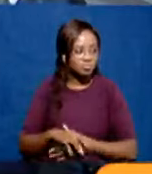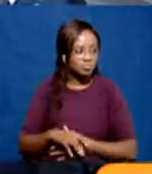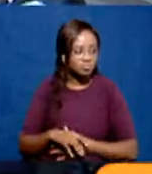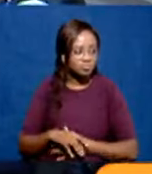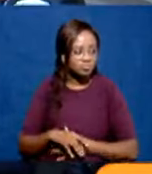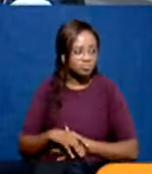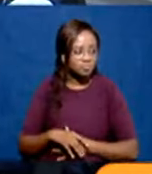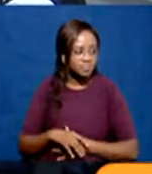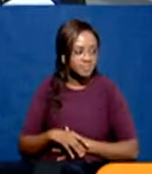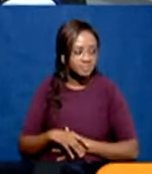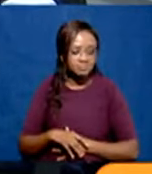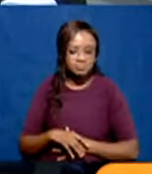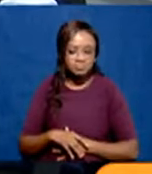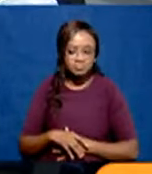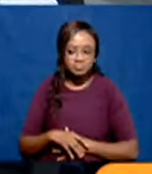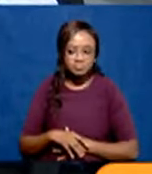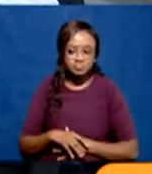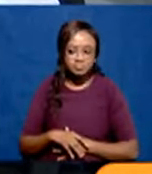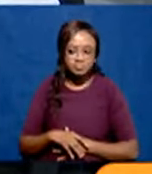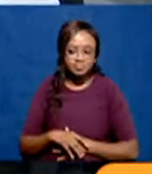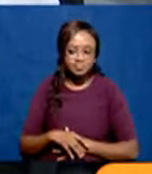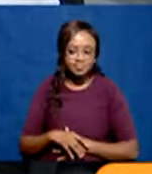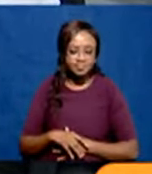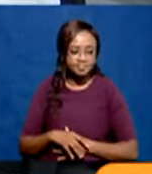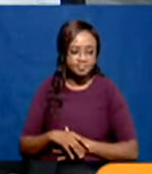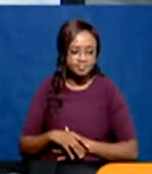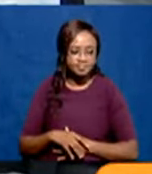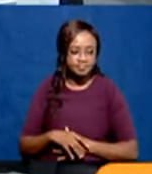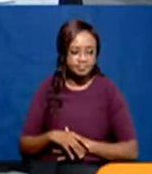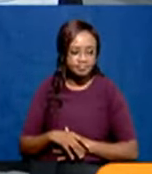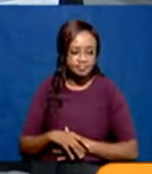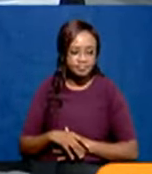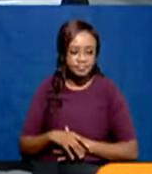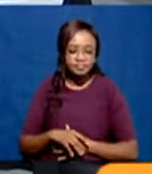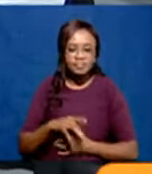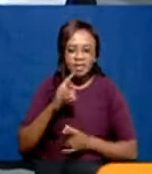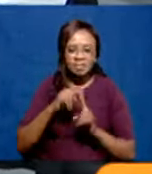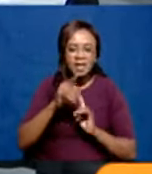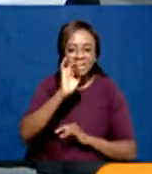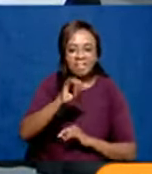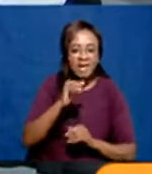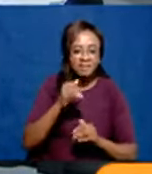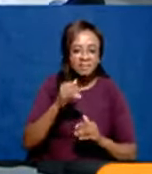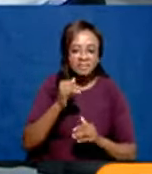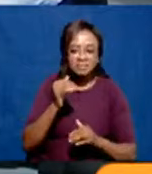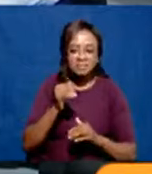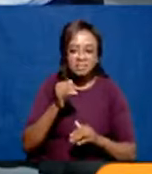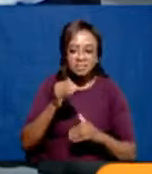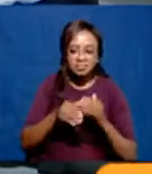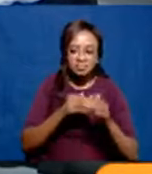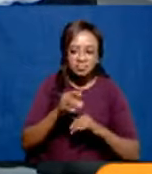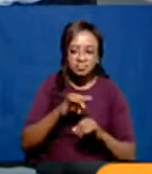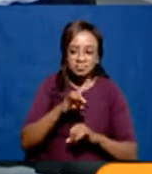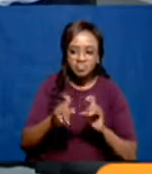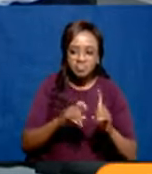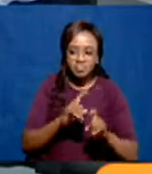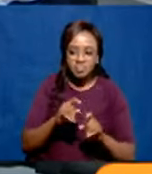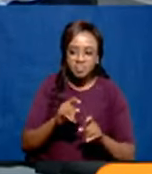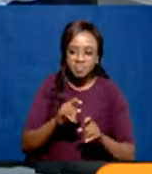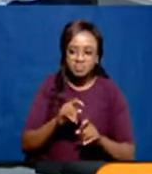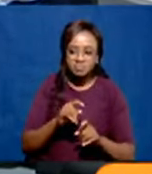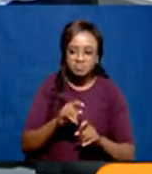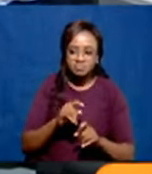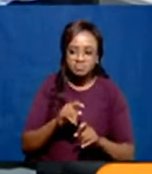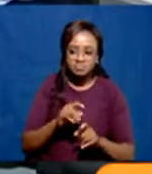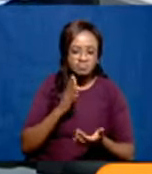You know, yes. When he's saying that... And this, the means testing question was... Yes, I'm just trying to demystify what he's saying. Yeah. In